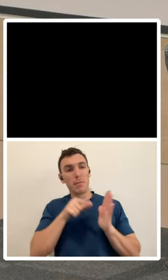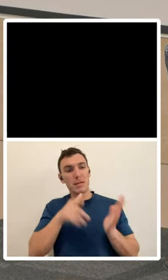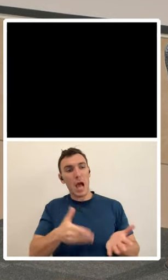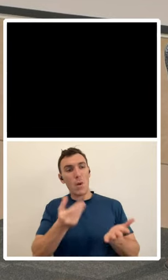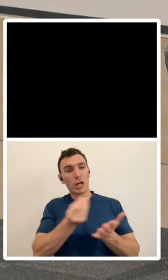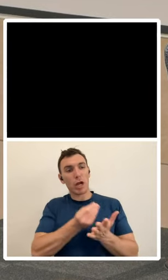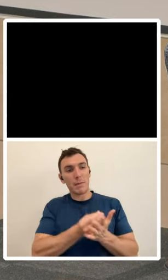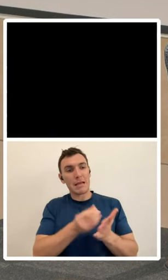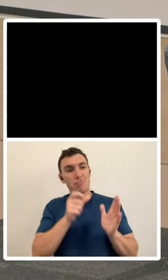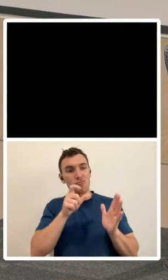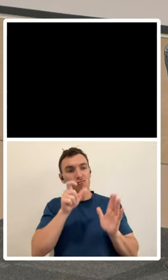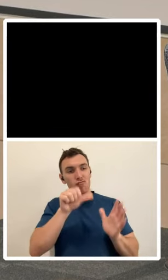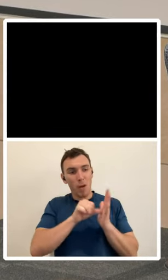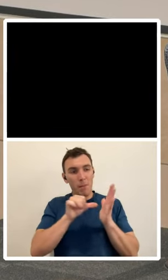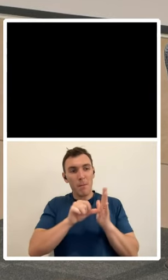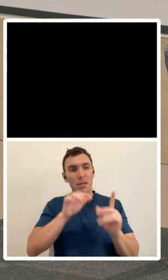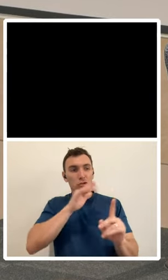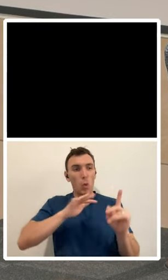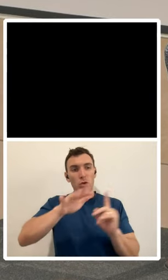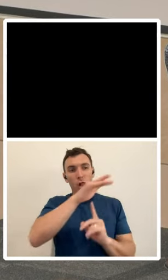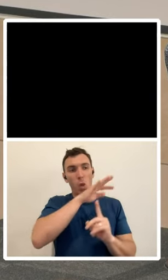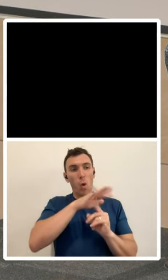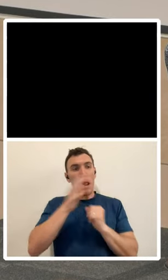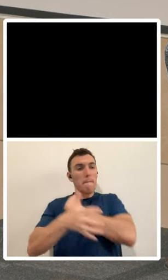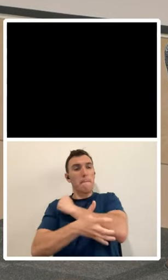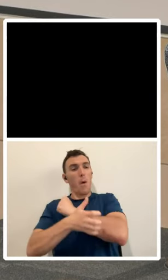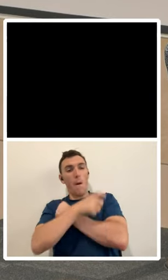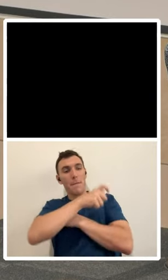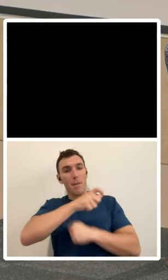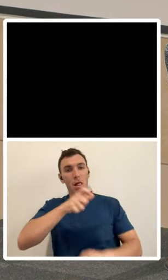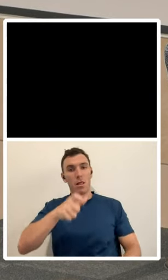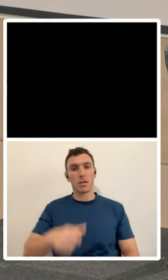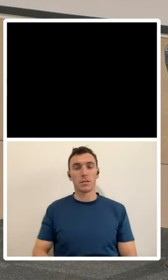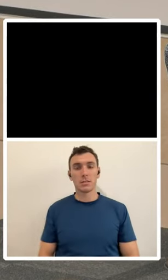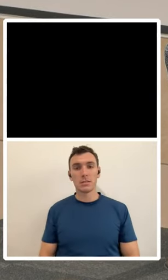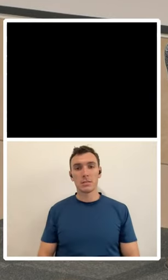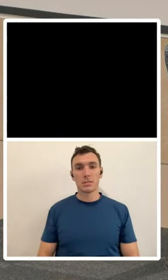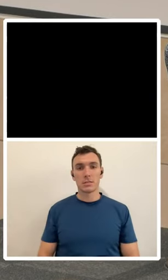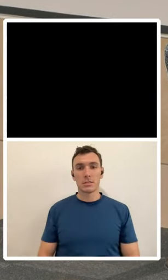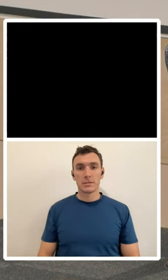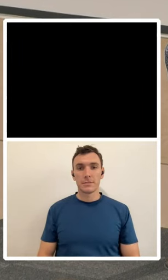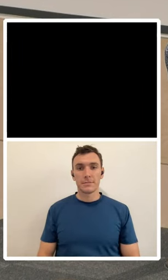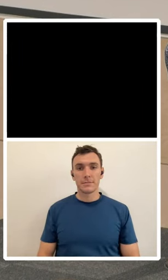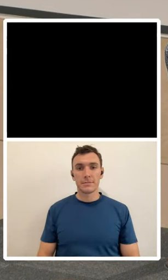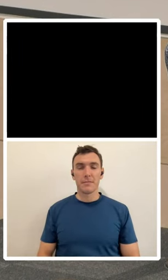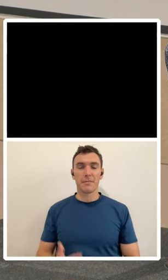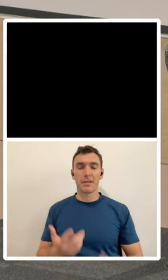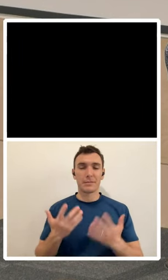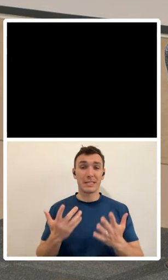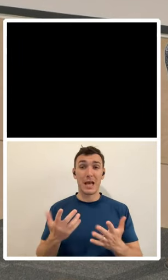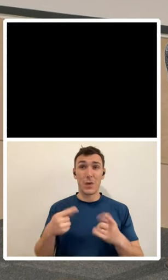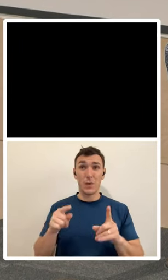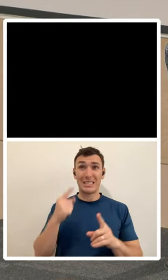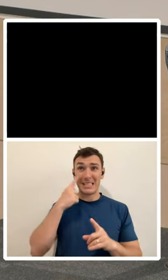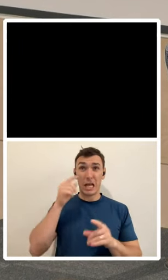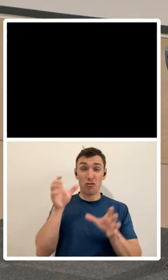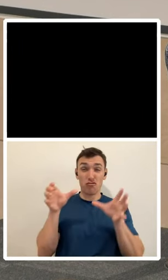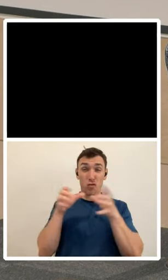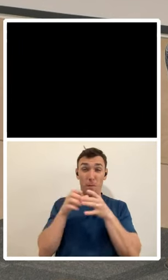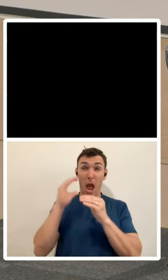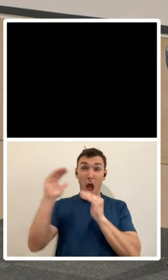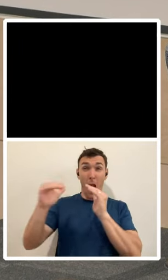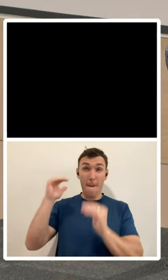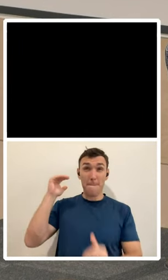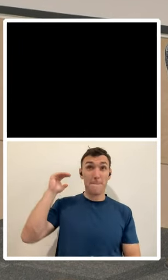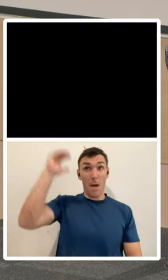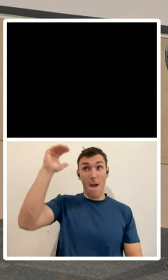very small but very powerful group of people that are progressively taking everything. And the only way that we stop that is if we find ways to unite to stop it. Because the only